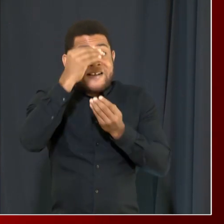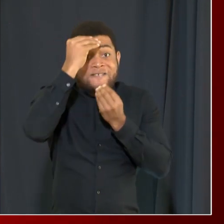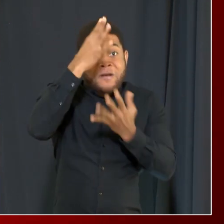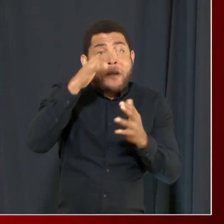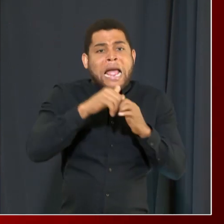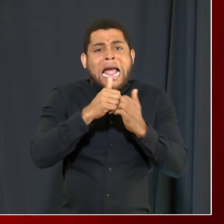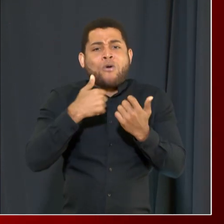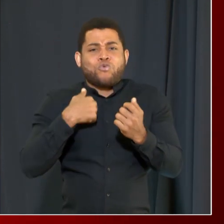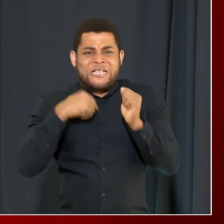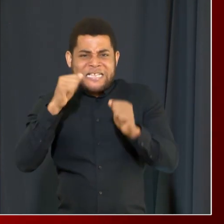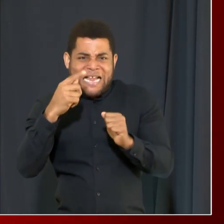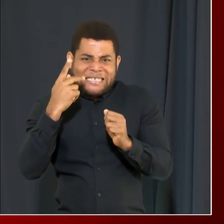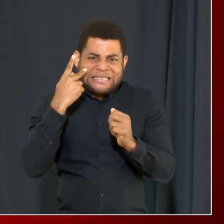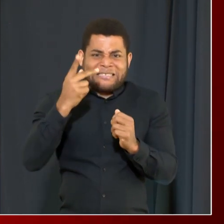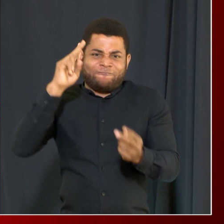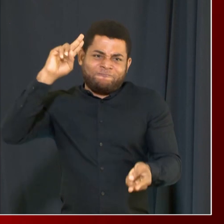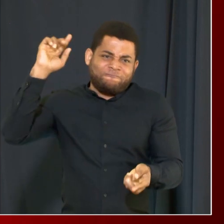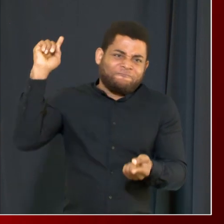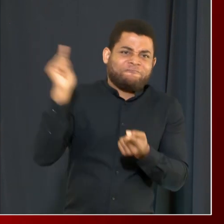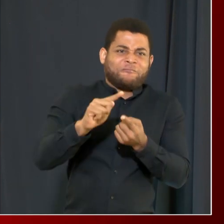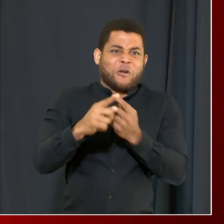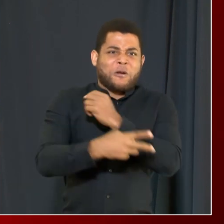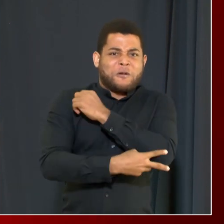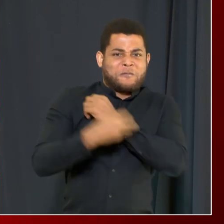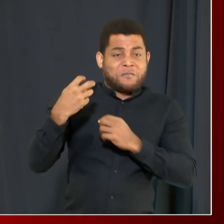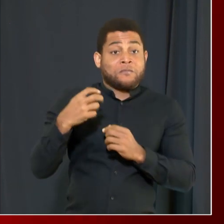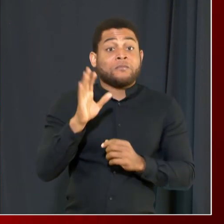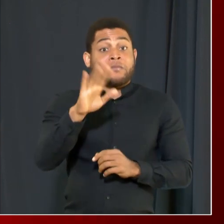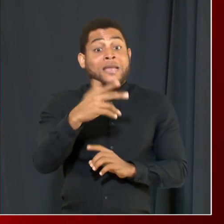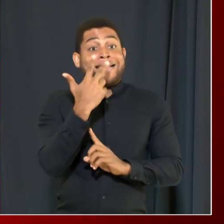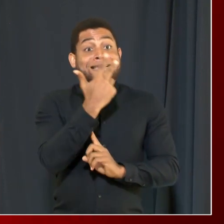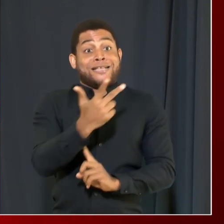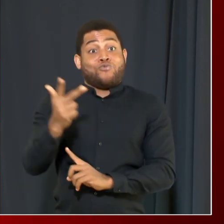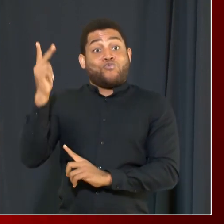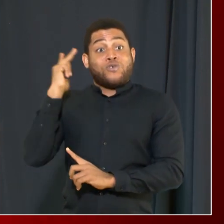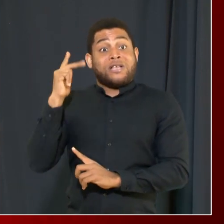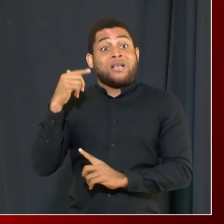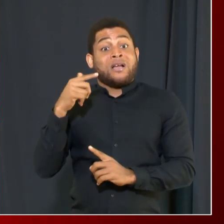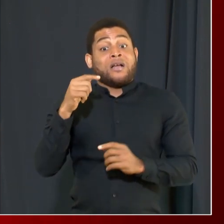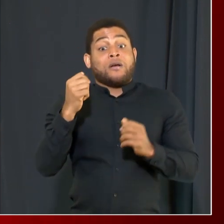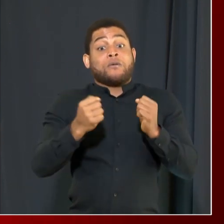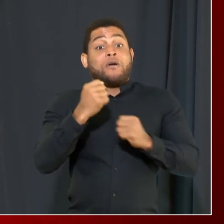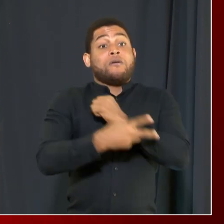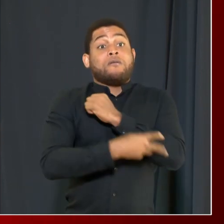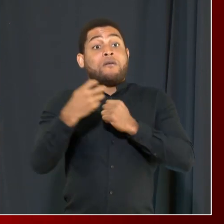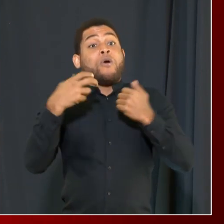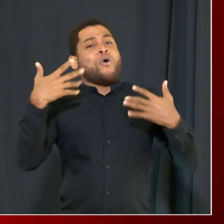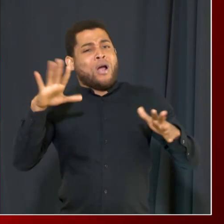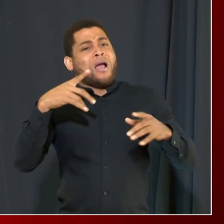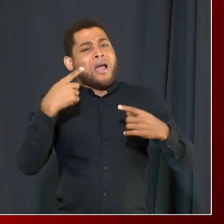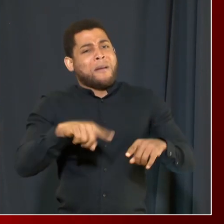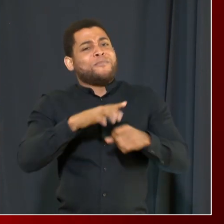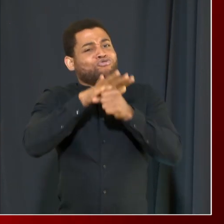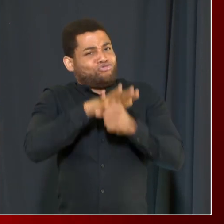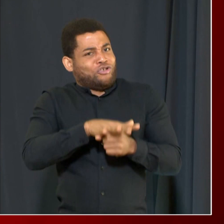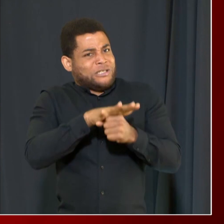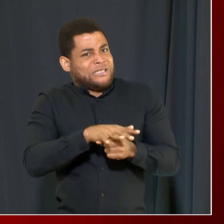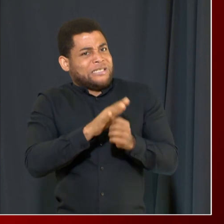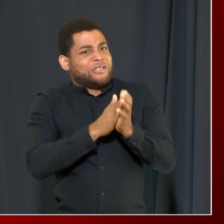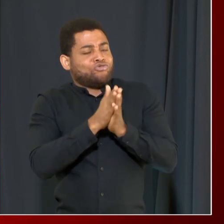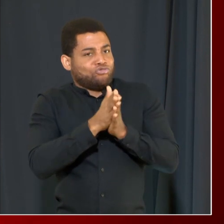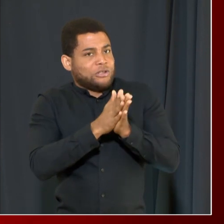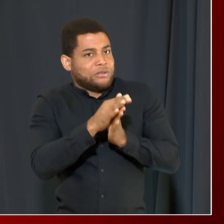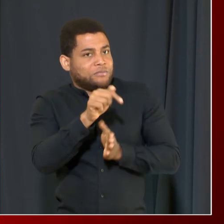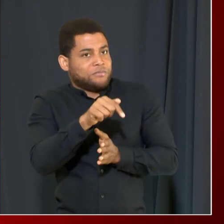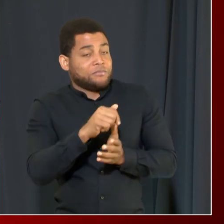ago, we launched our Robbery Suppression Initiative. Thursday through Sunday, we are staffing dedicated